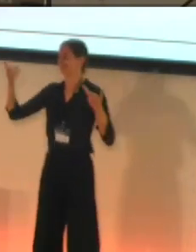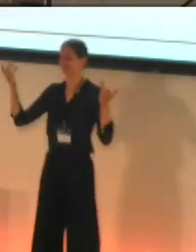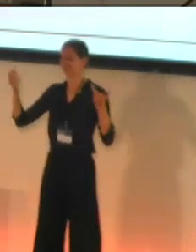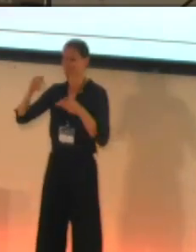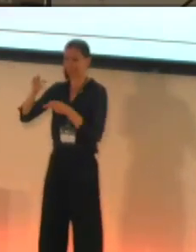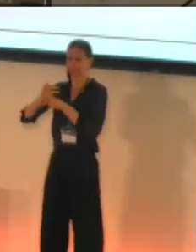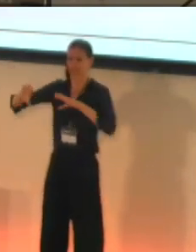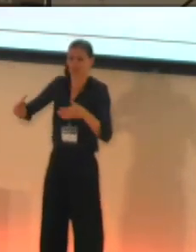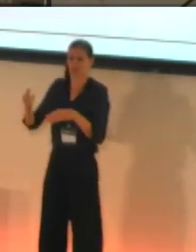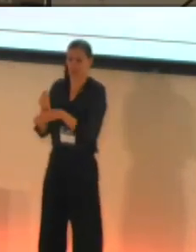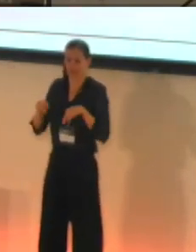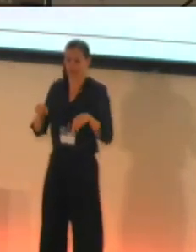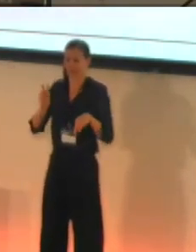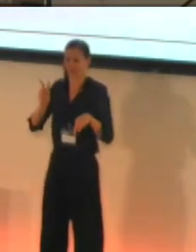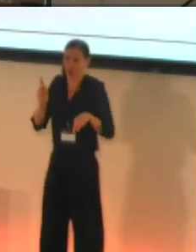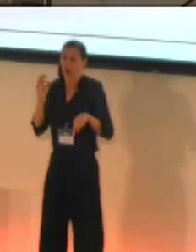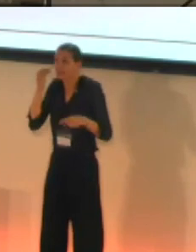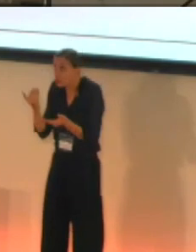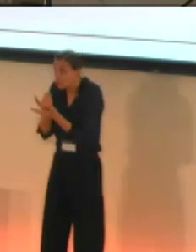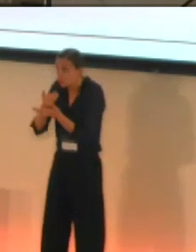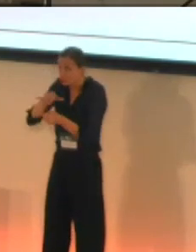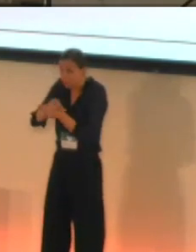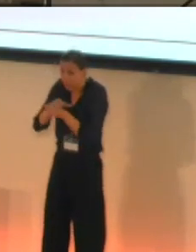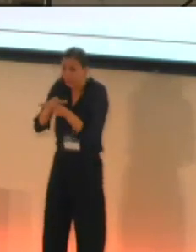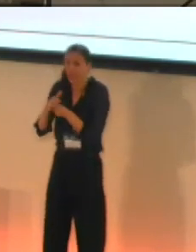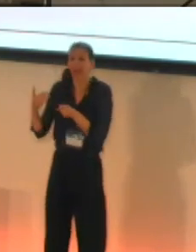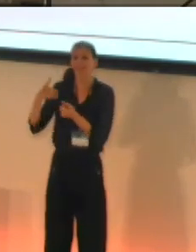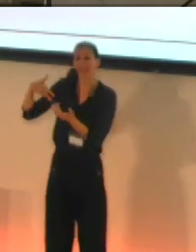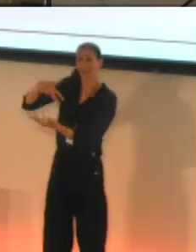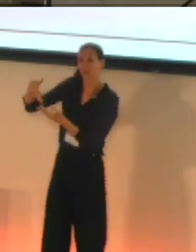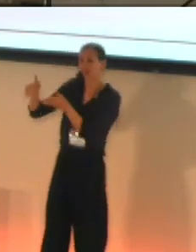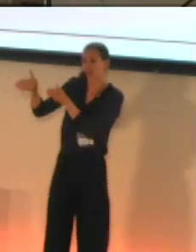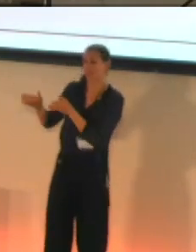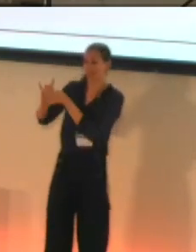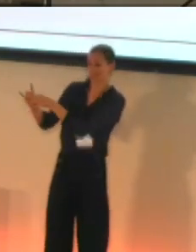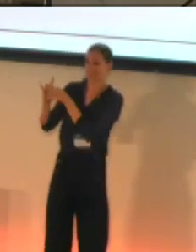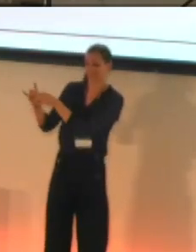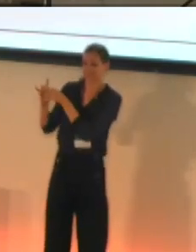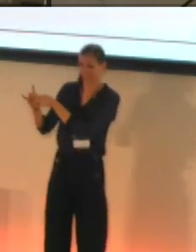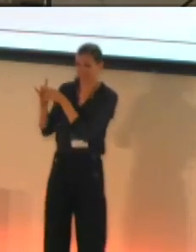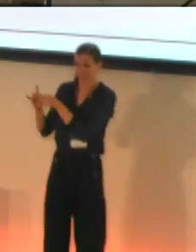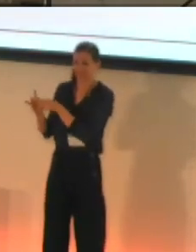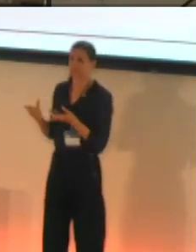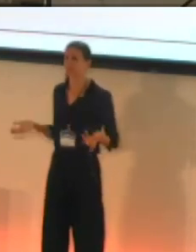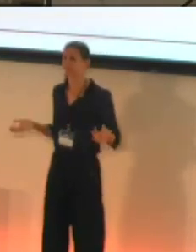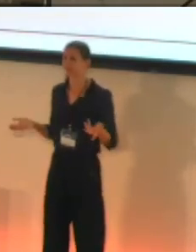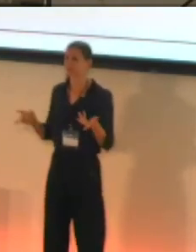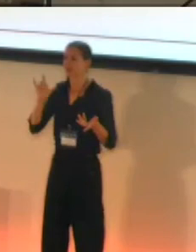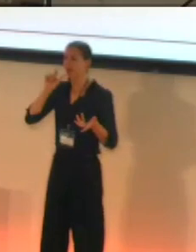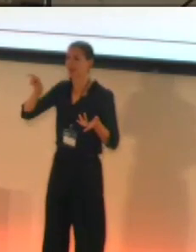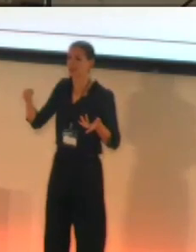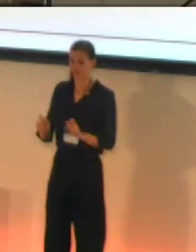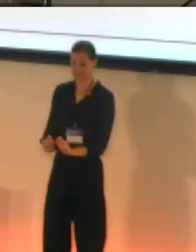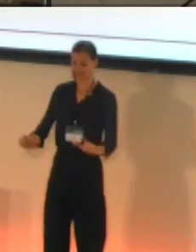this pretty new space. This idea of having a social companion to actually help you out instead of perhaps just notifications